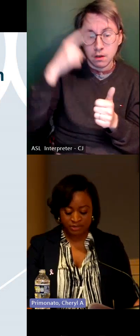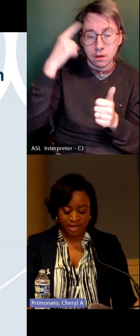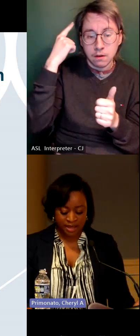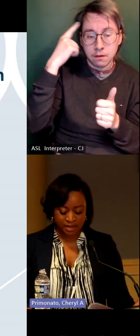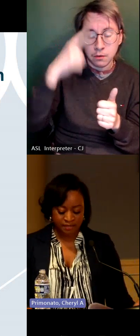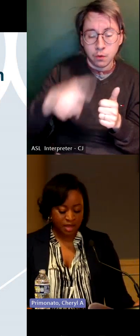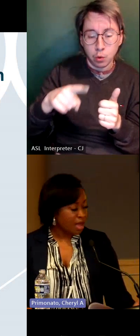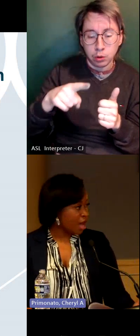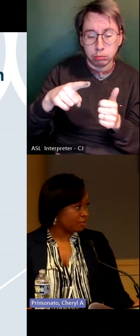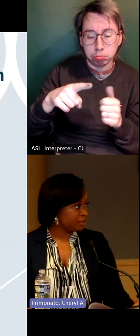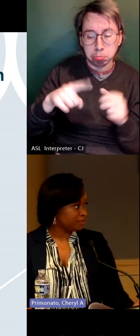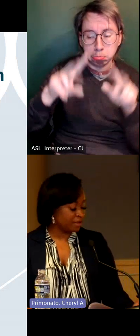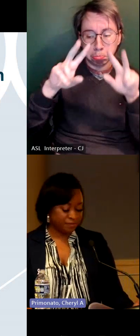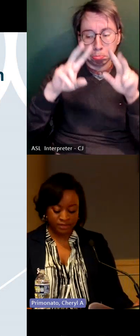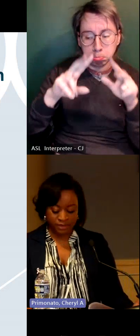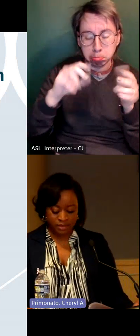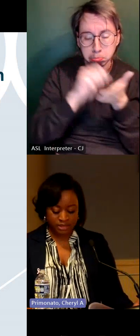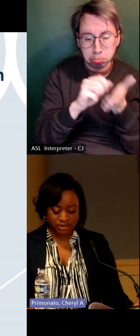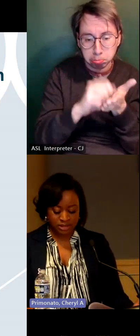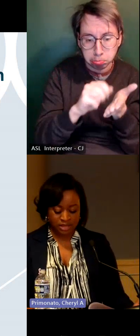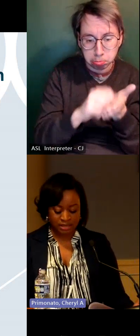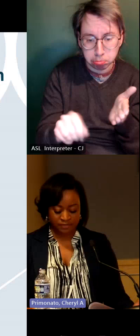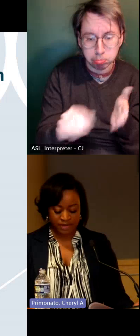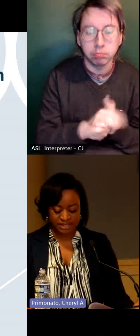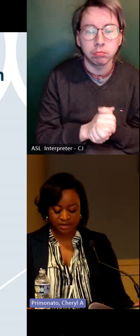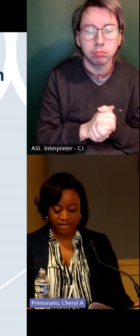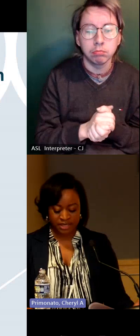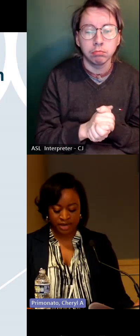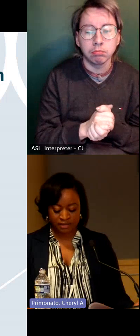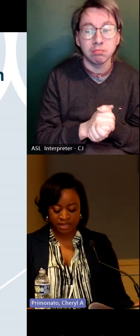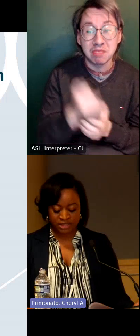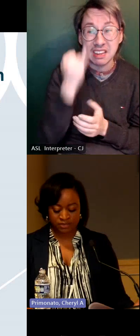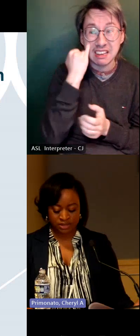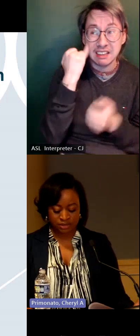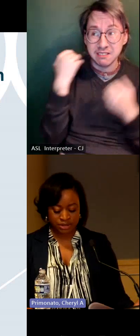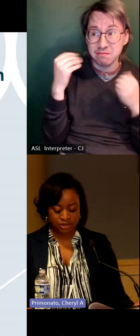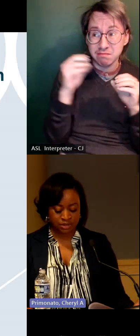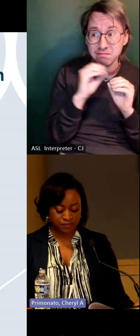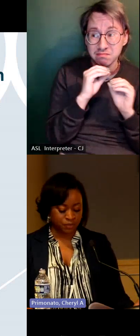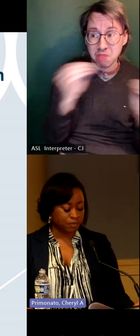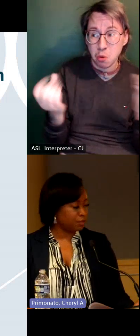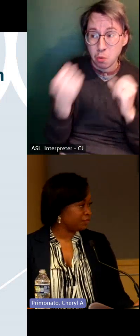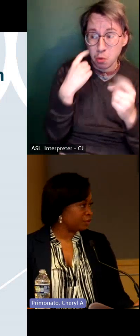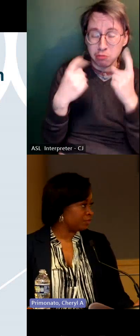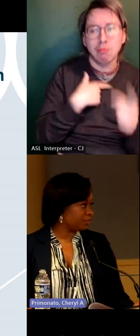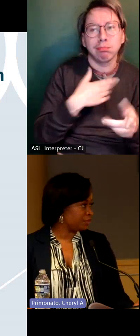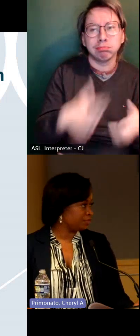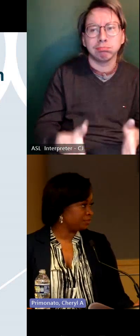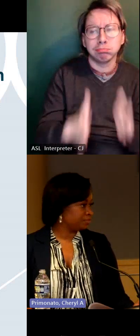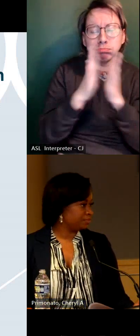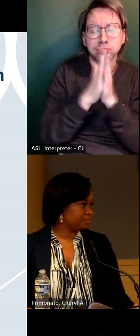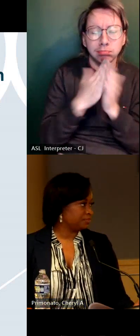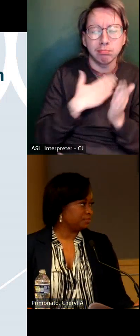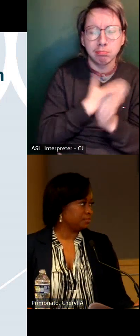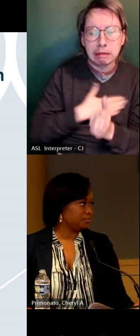committee members may have, I would respectfully request that the Finance Committee recommend this resolution to the full board for